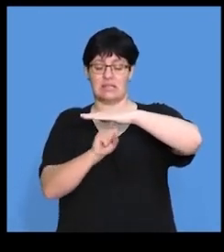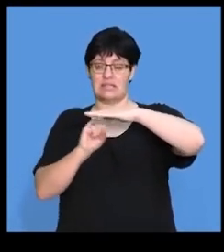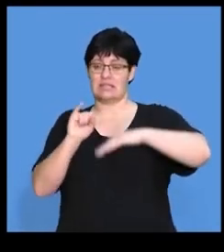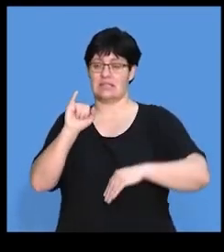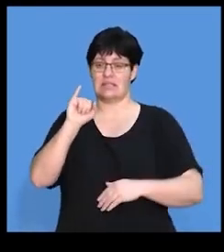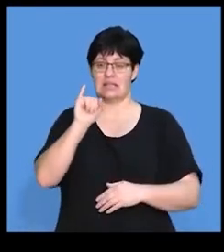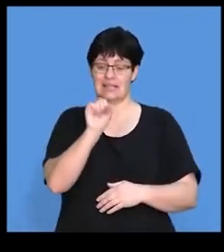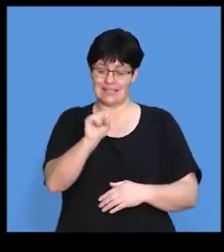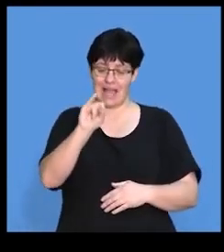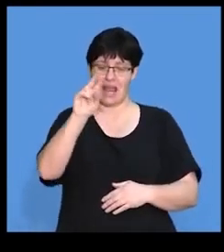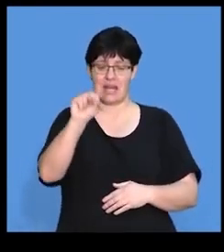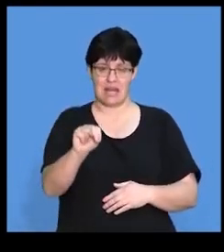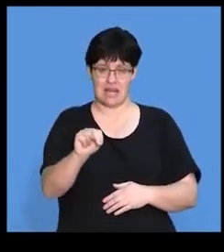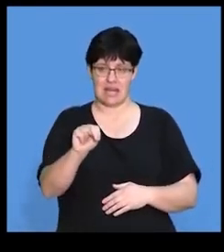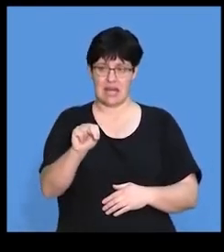sine